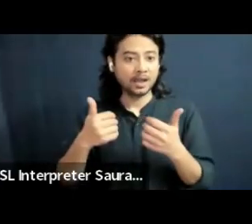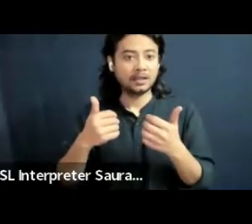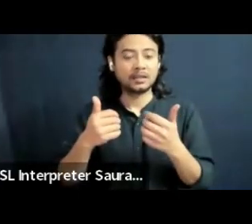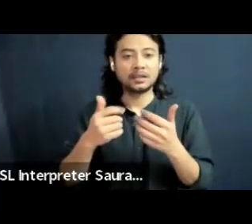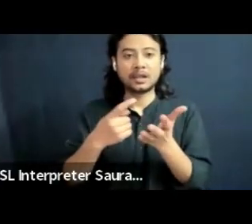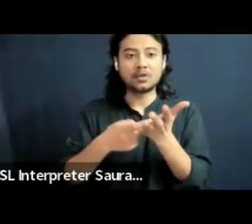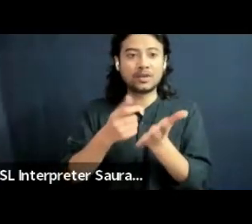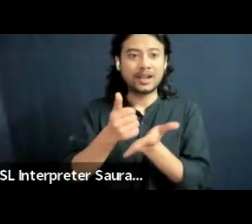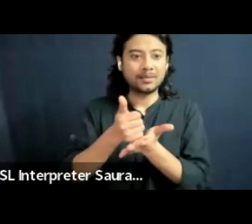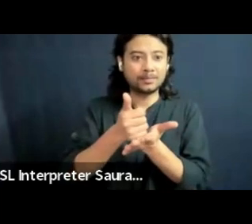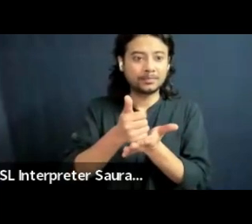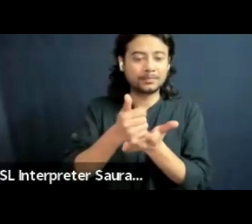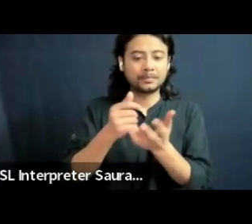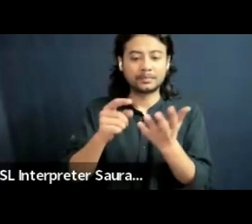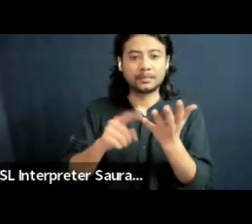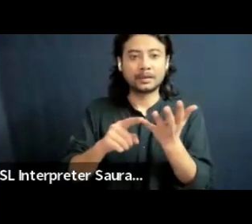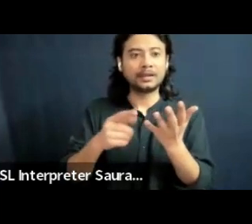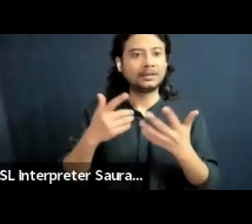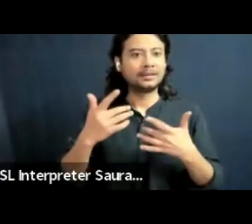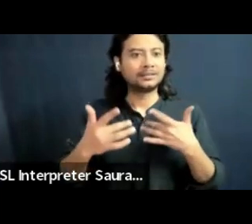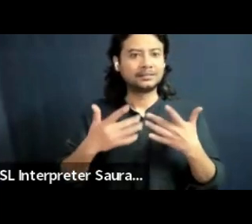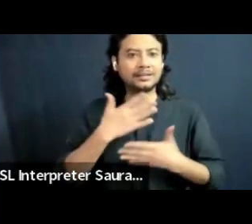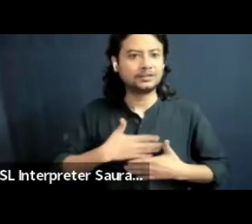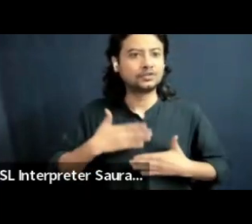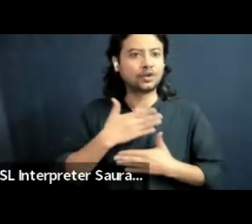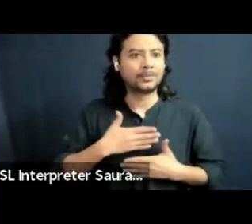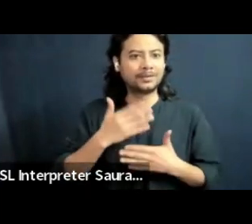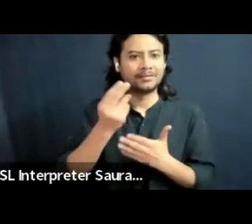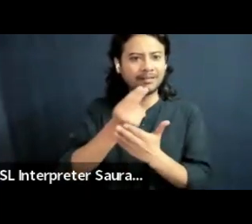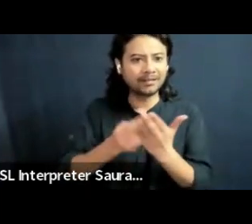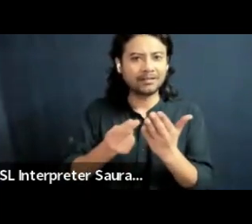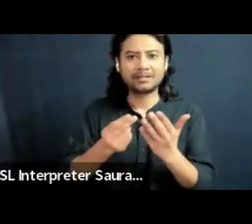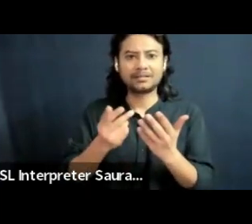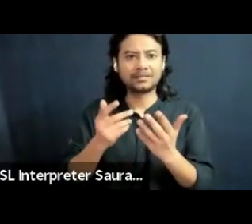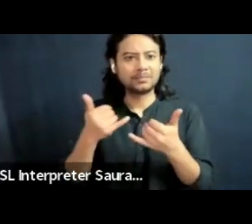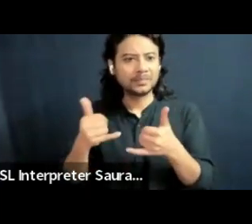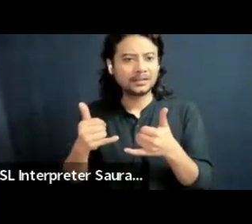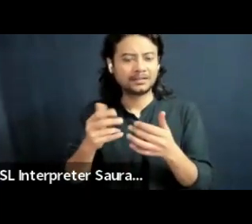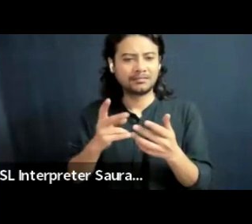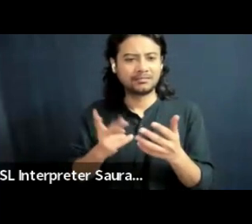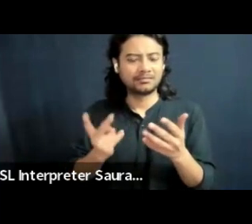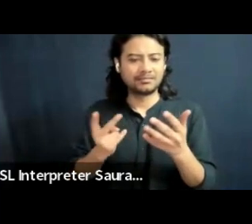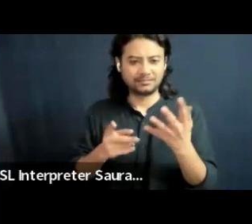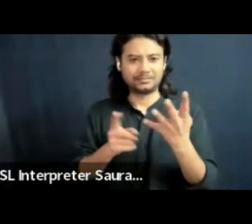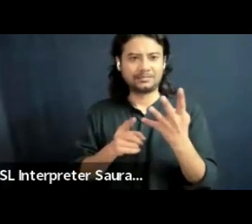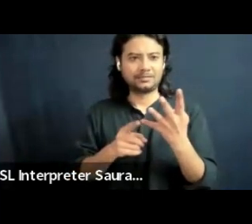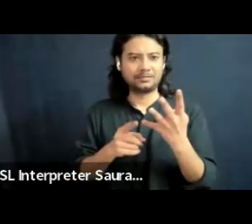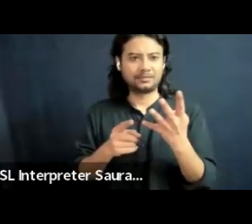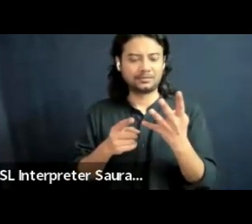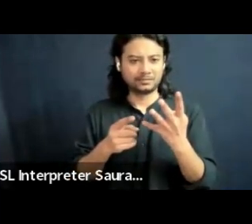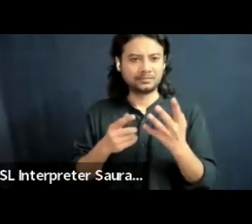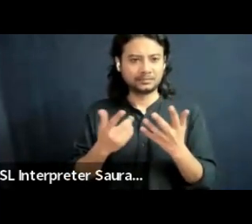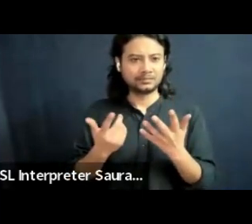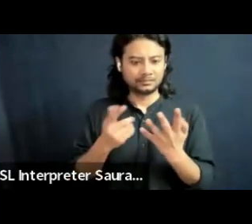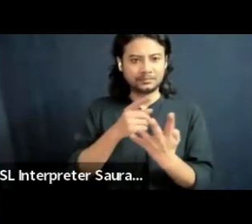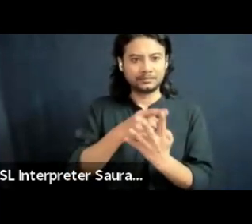to recreation for the child with disabilities. So you can see there's a much wider range of rights than we had earlier,